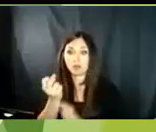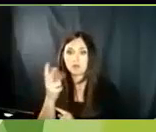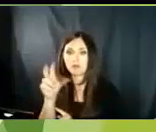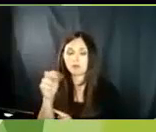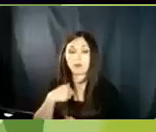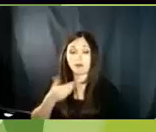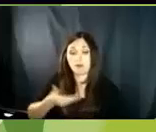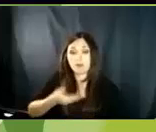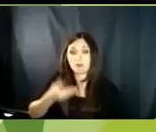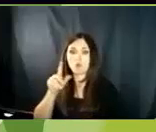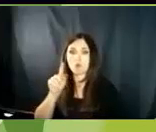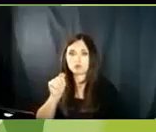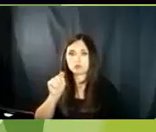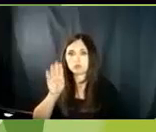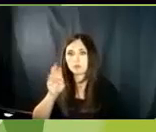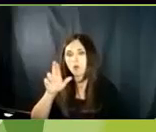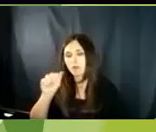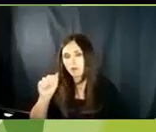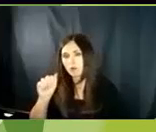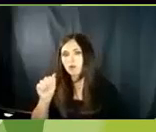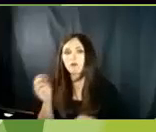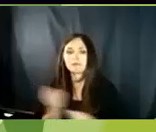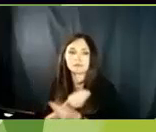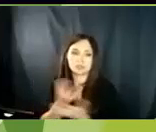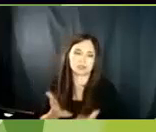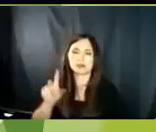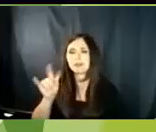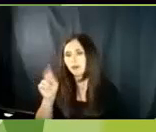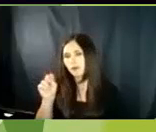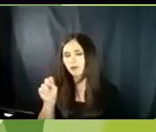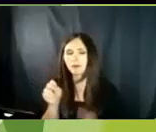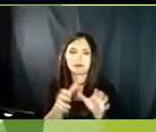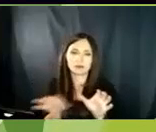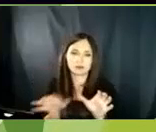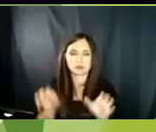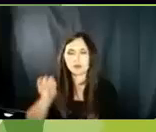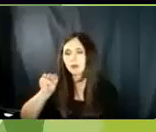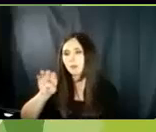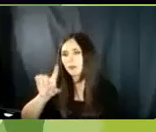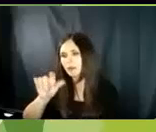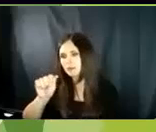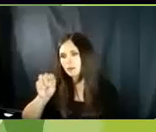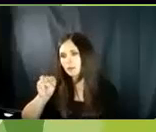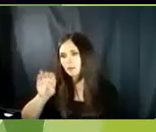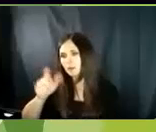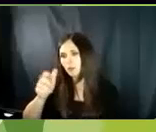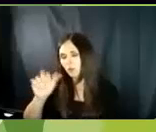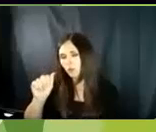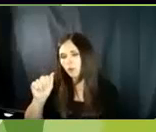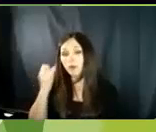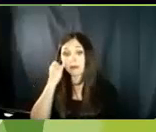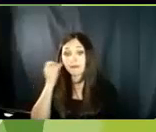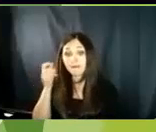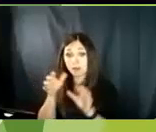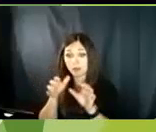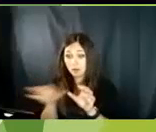host, Barbara Maris. Our facilitator is Taryn Washington. Our captionist is Melissa McClure. And to view the captions, select the Closed